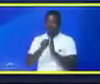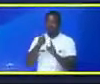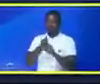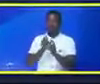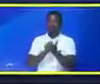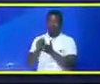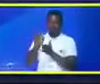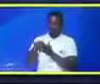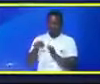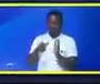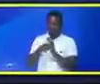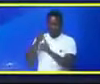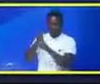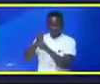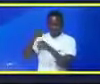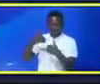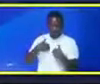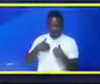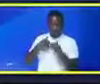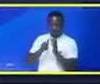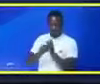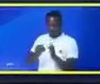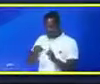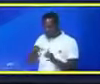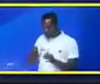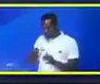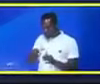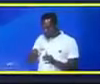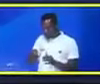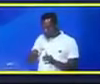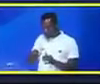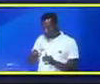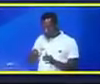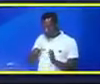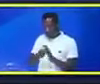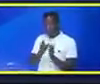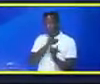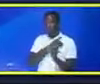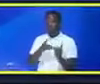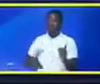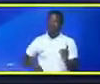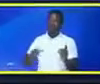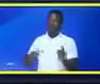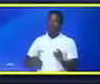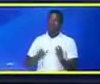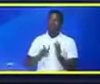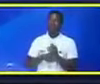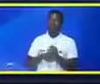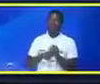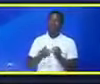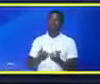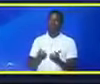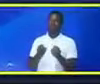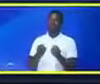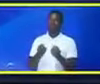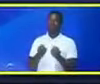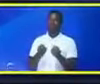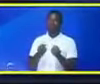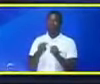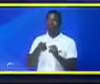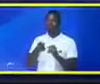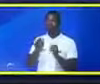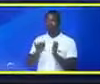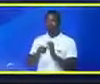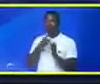true, he that hath the key of David. And the Bible says, on the strength of that key, when he